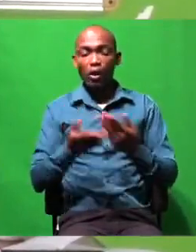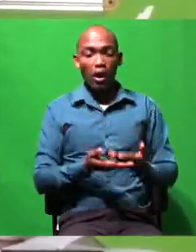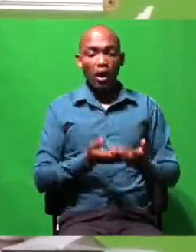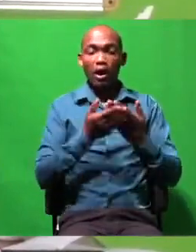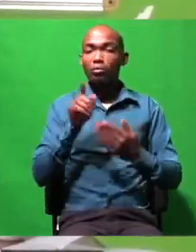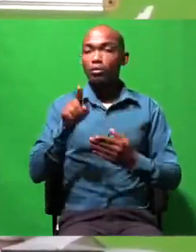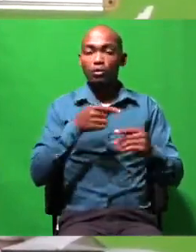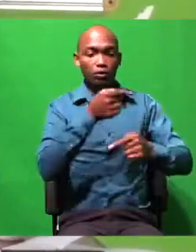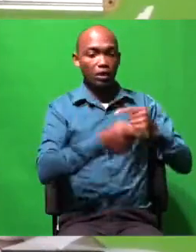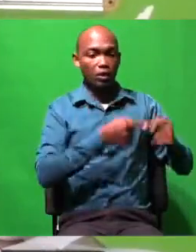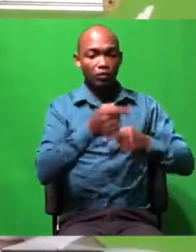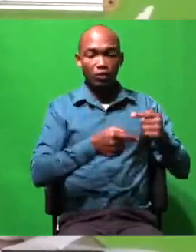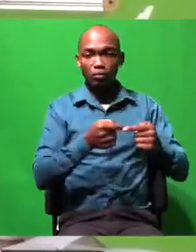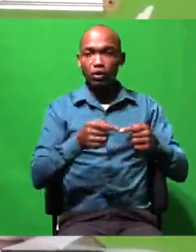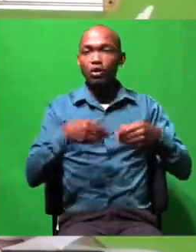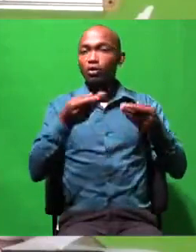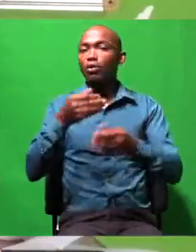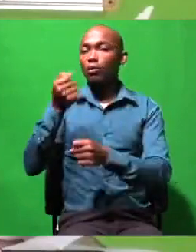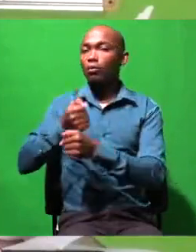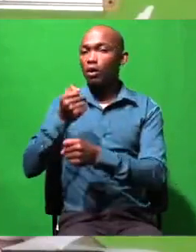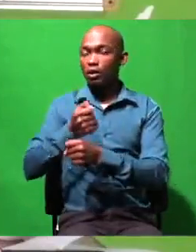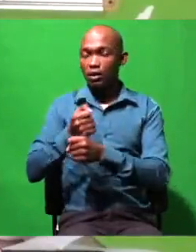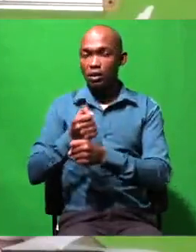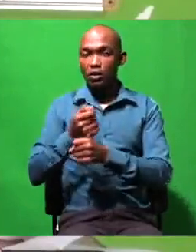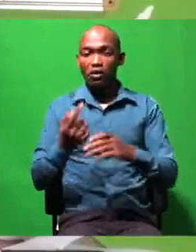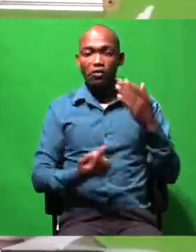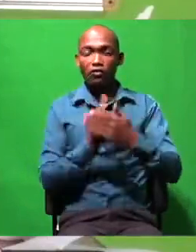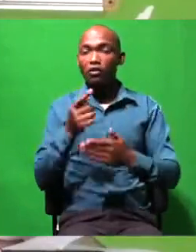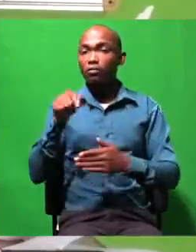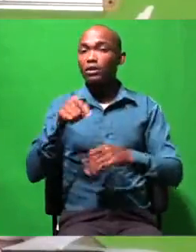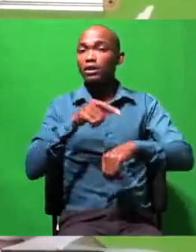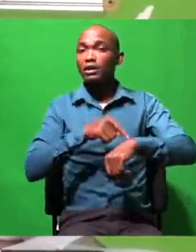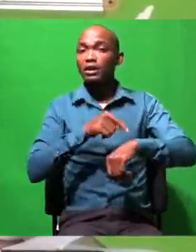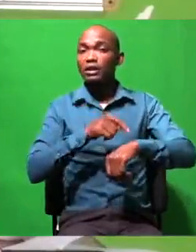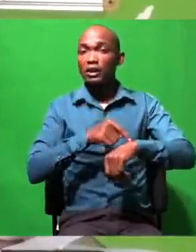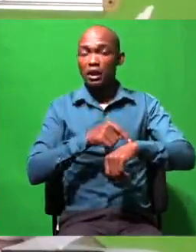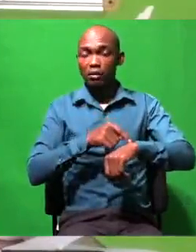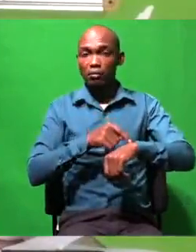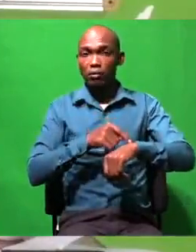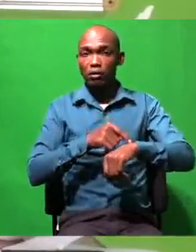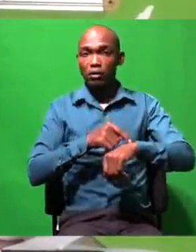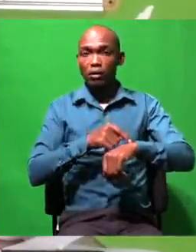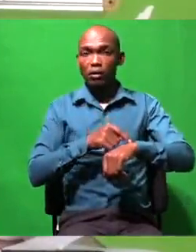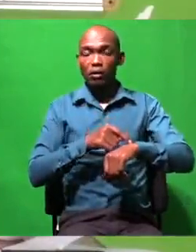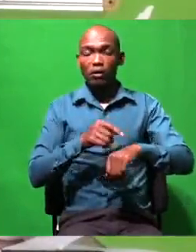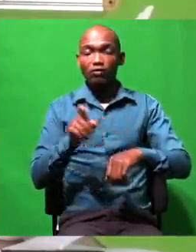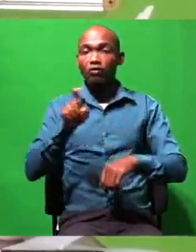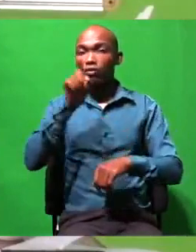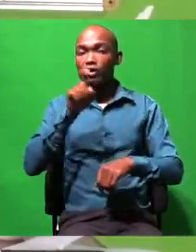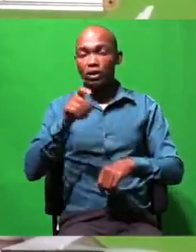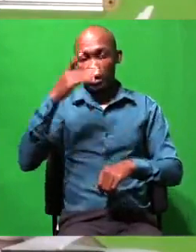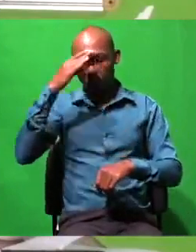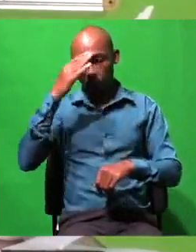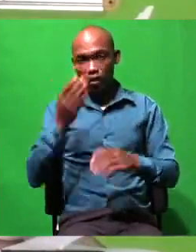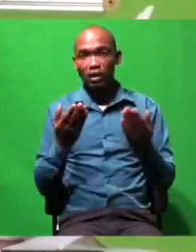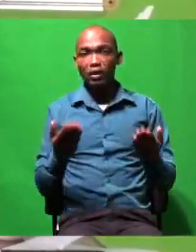how chemistry help you to develop your career. So from this type of different questions,